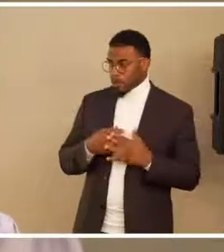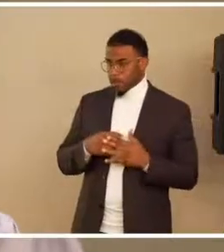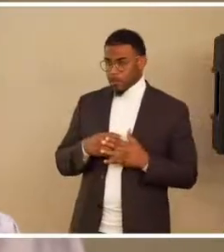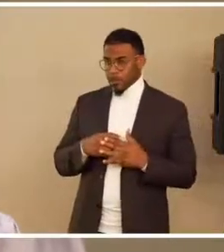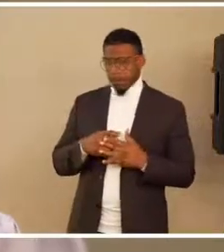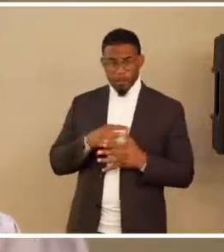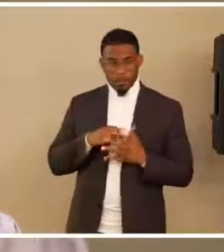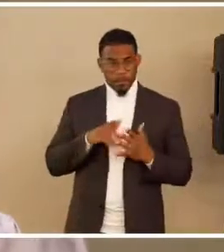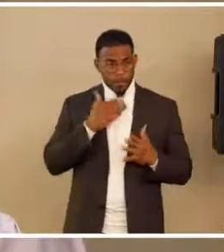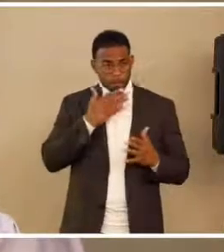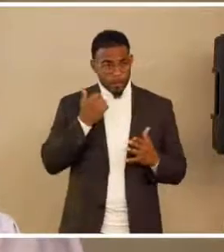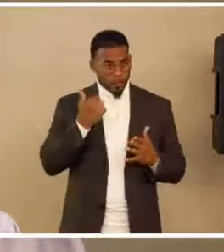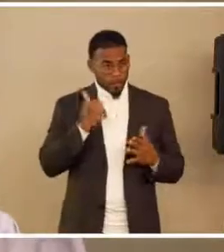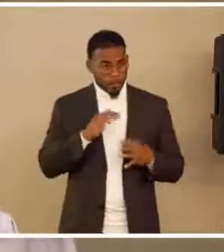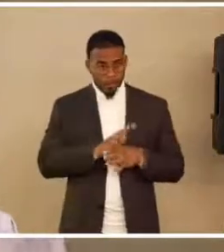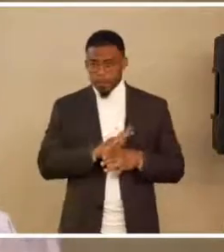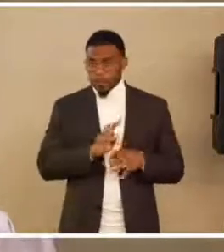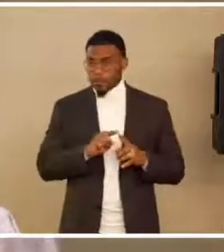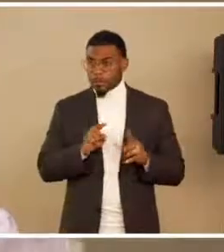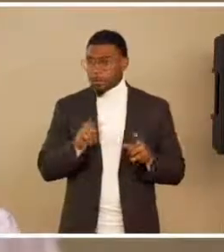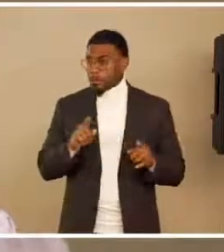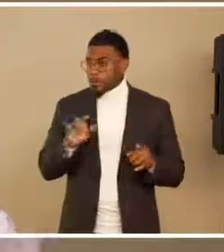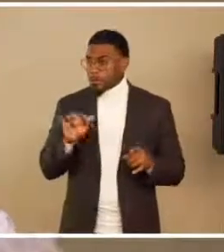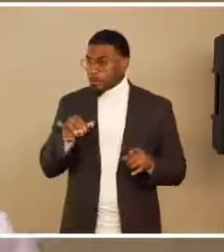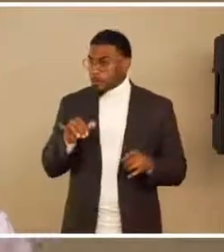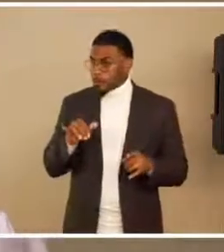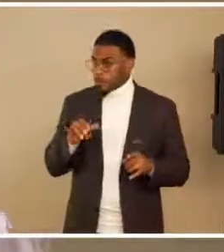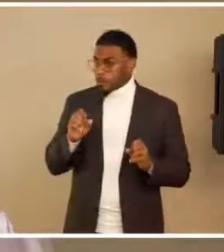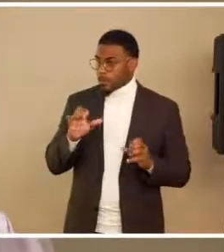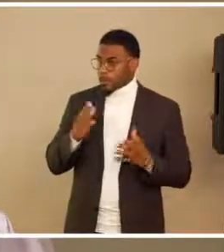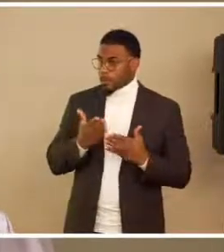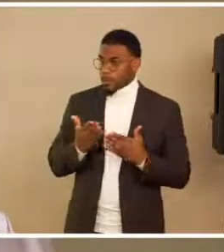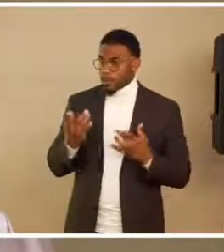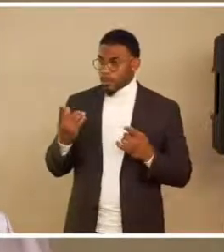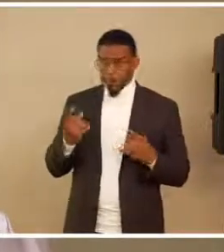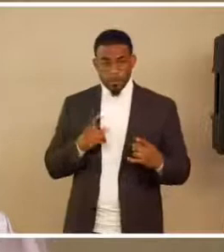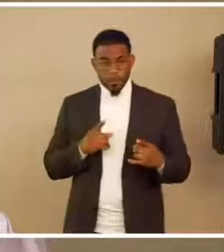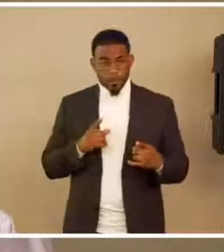the category of the best foreign film. But she, like, there are many things